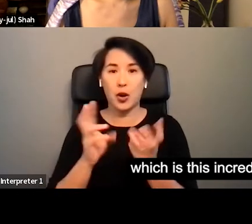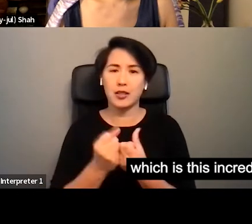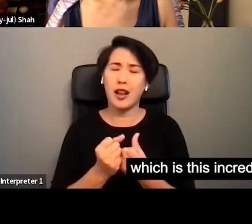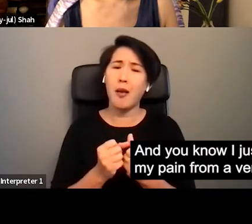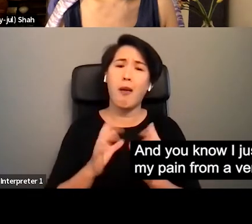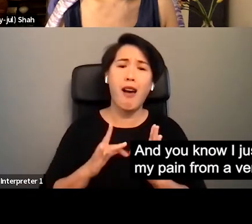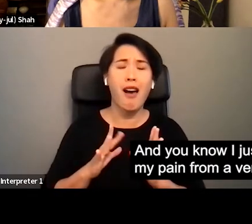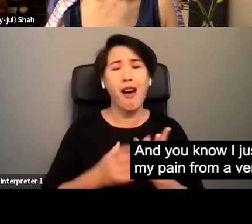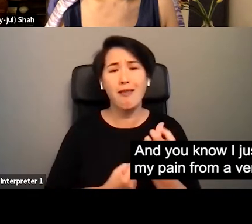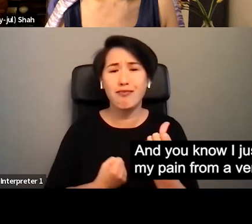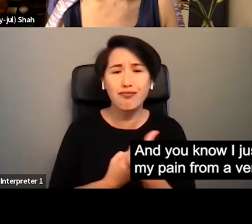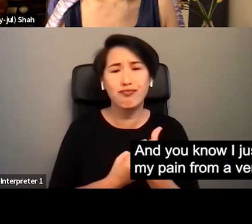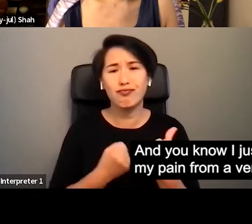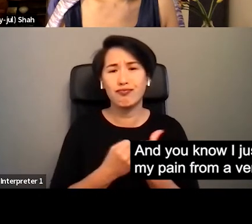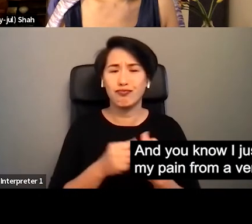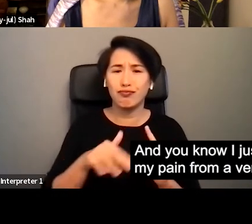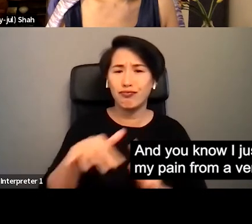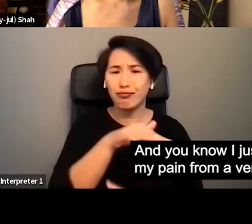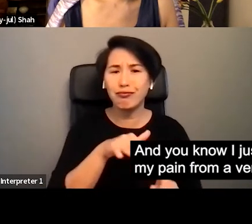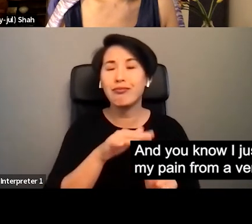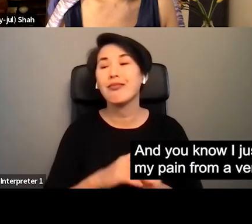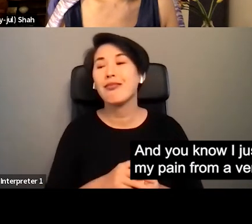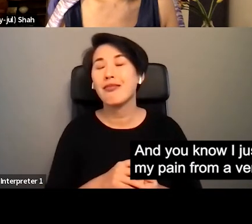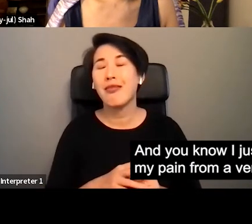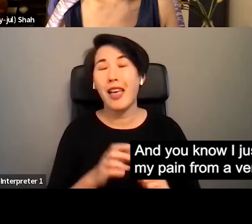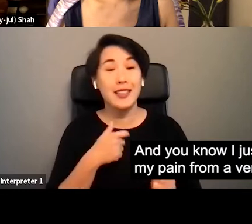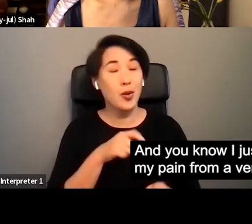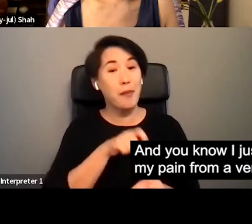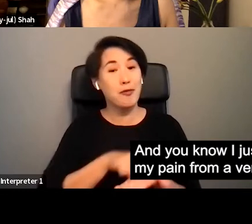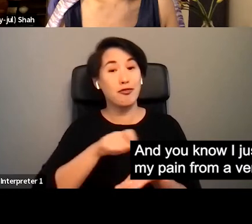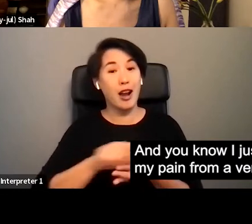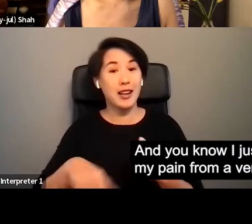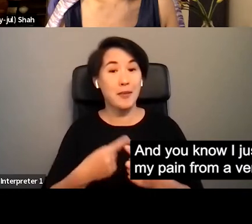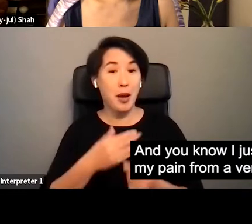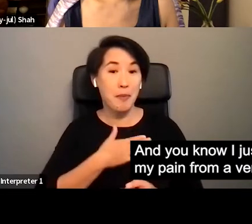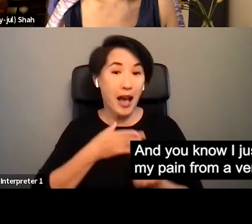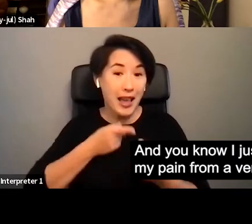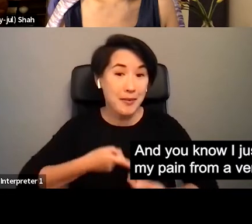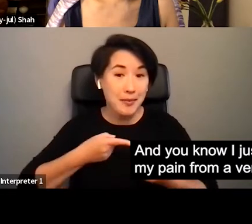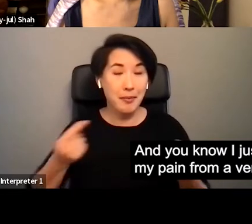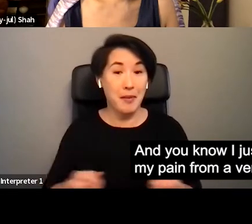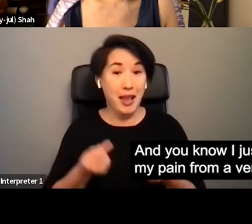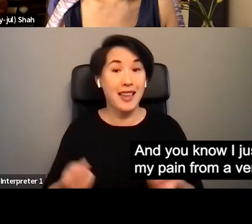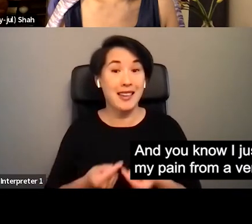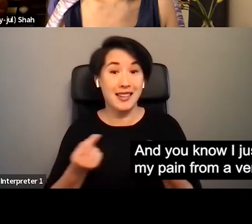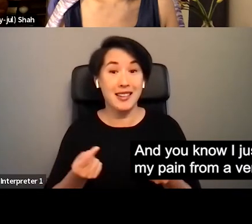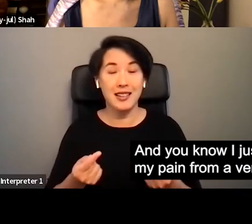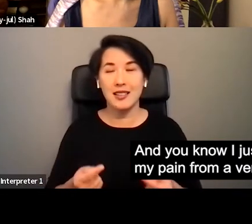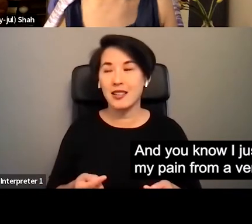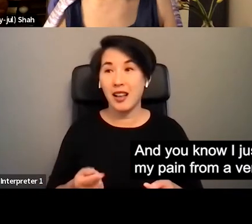place. And, you know, I just start to write about my pain from a very